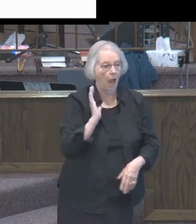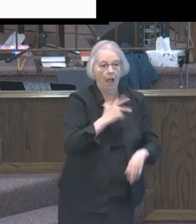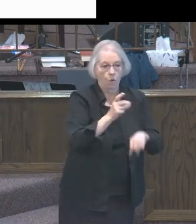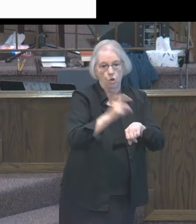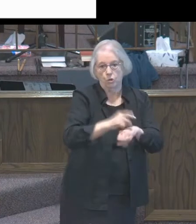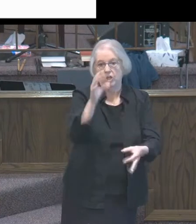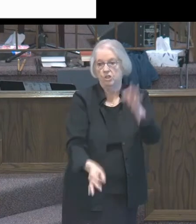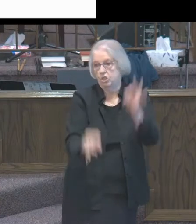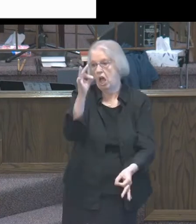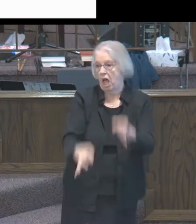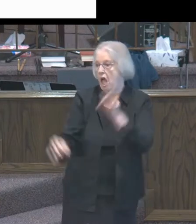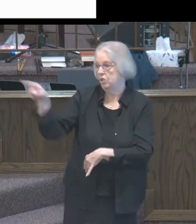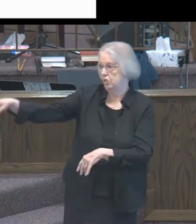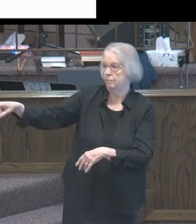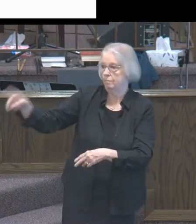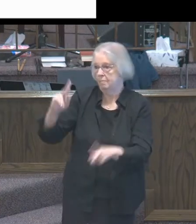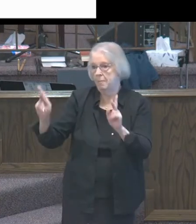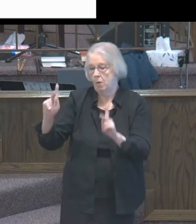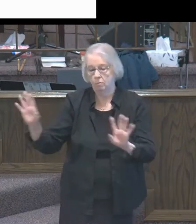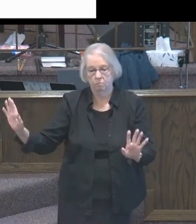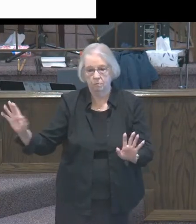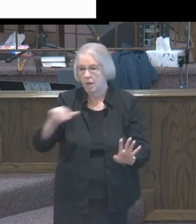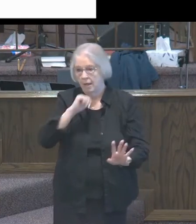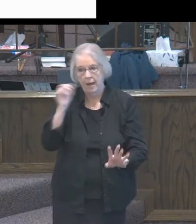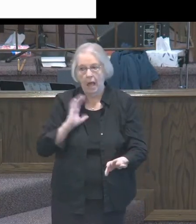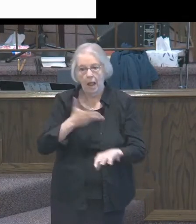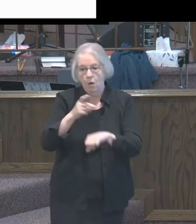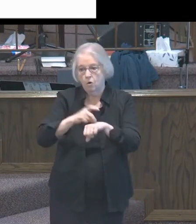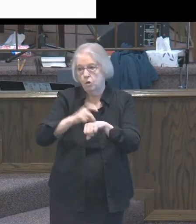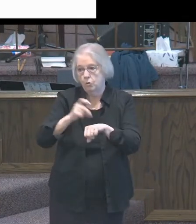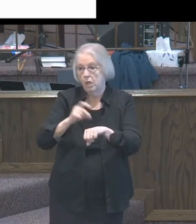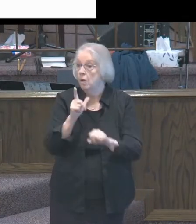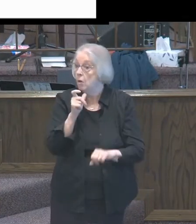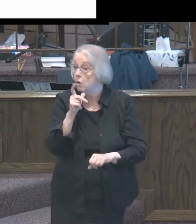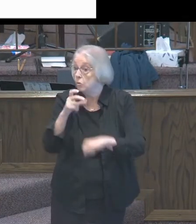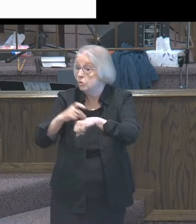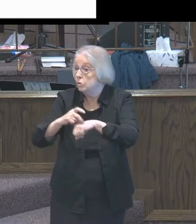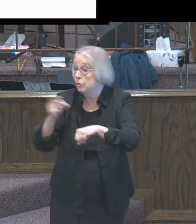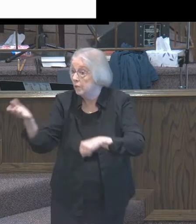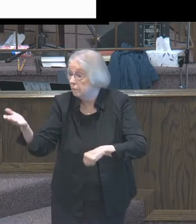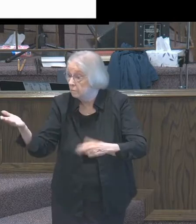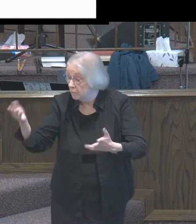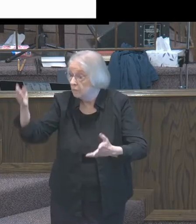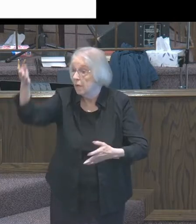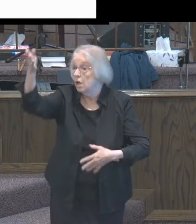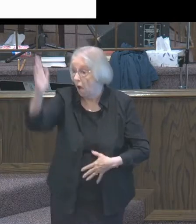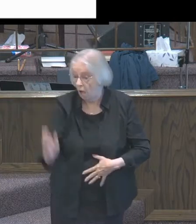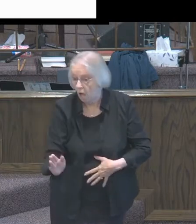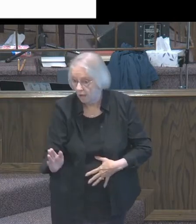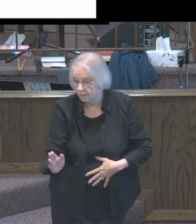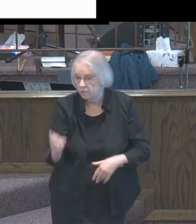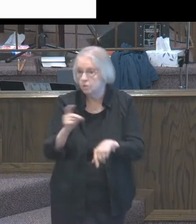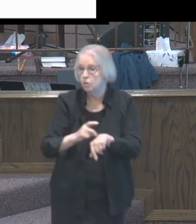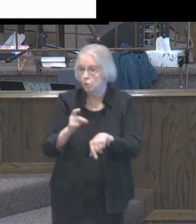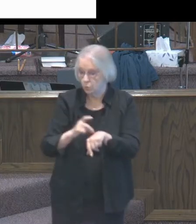prison. Assuredly, I say to you, you will by no means get out of there until